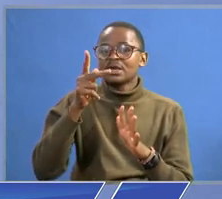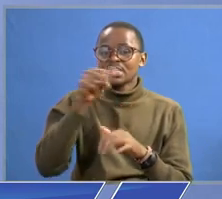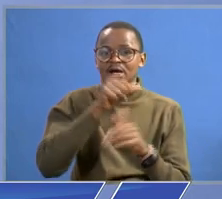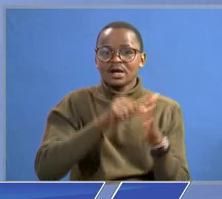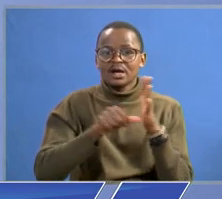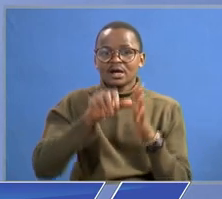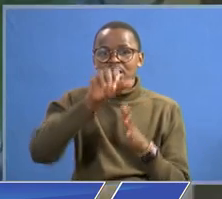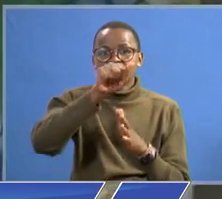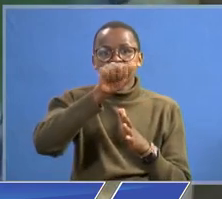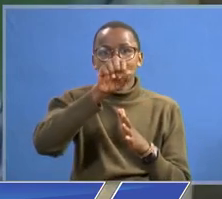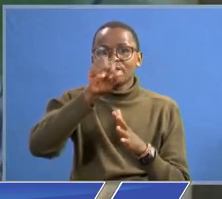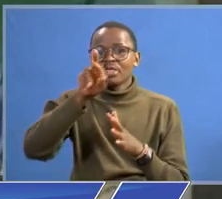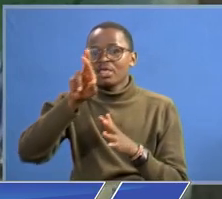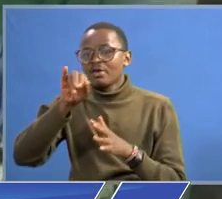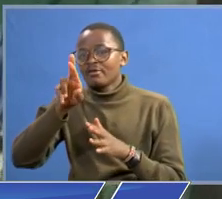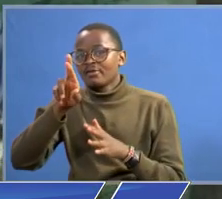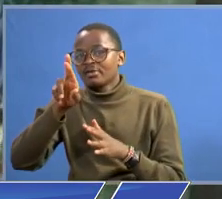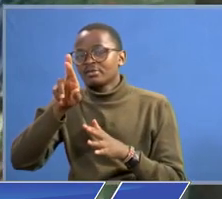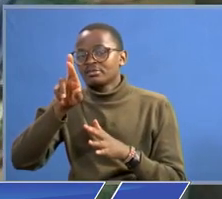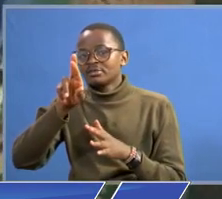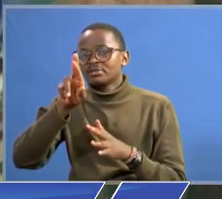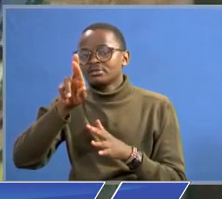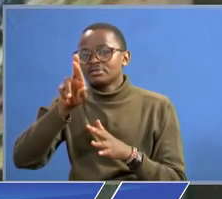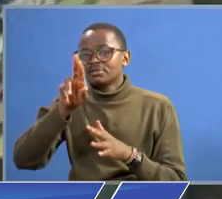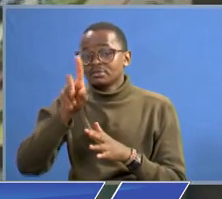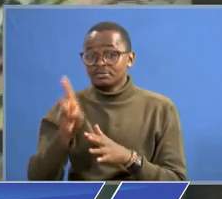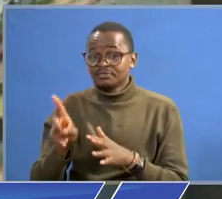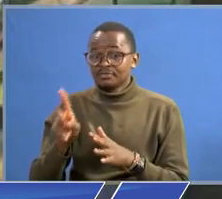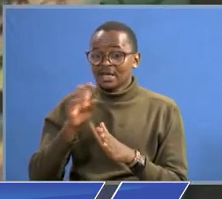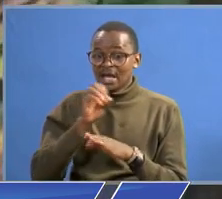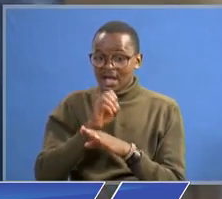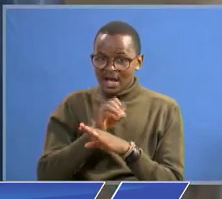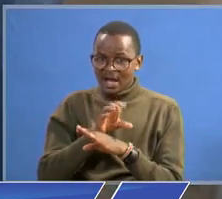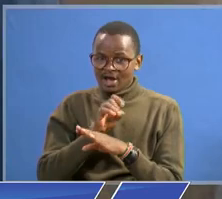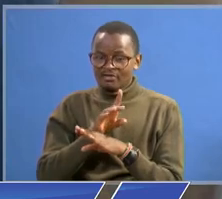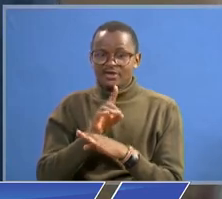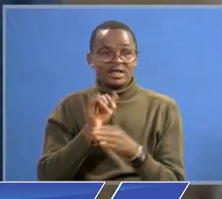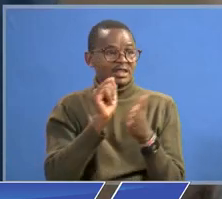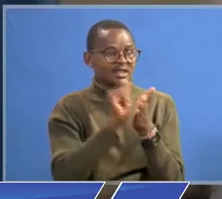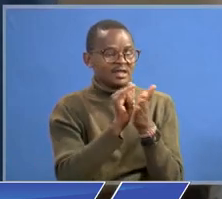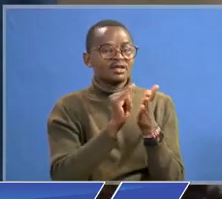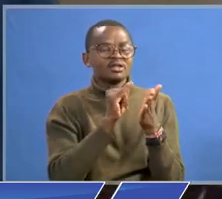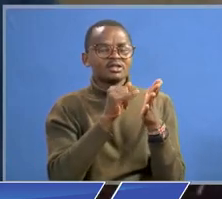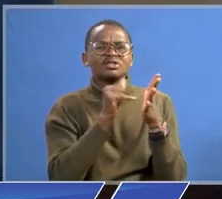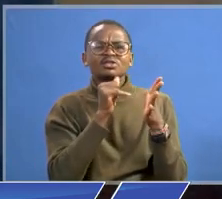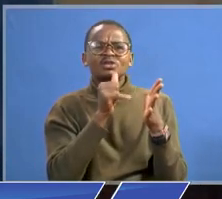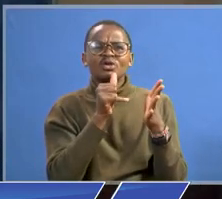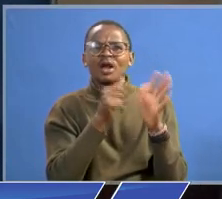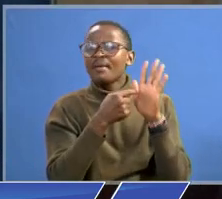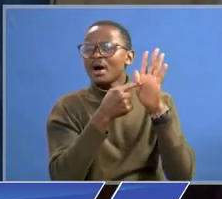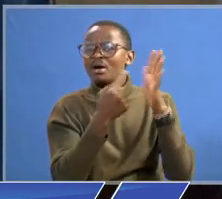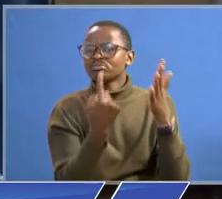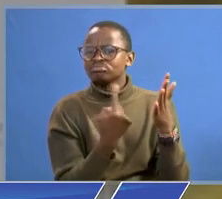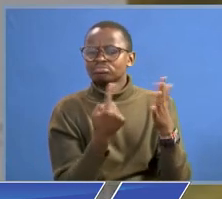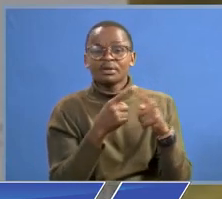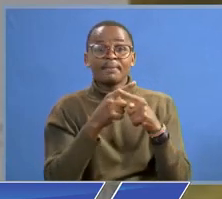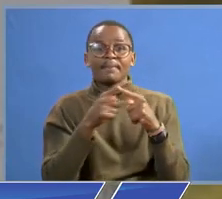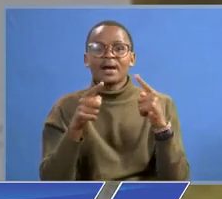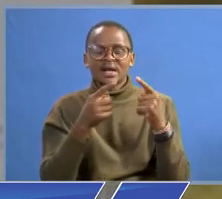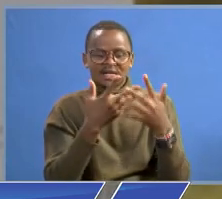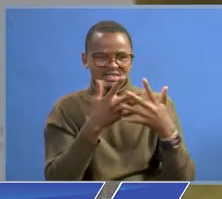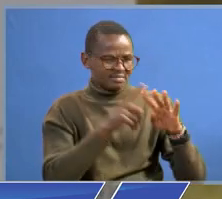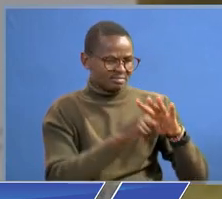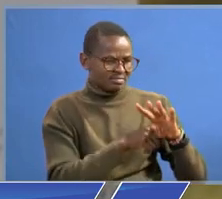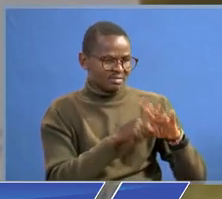Go Down Center held at the Sarich Center. Timothy advises the artist that it's not about exhibition always, but